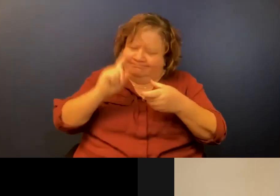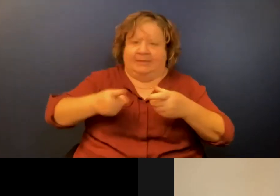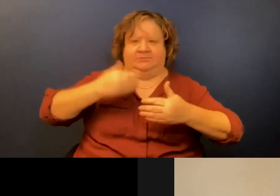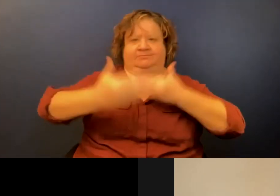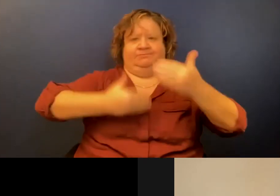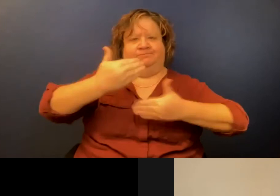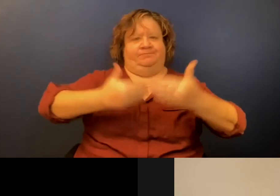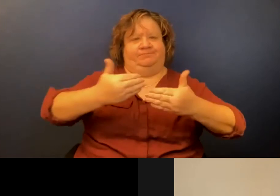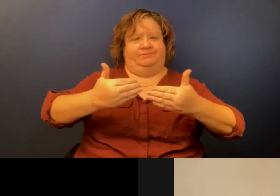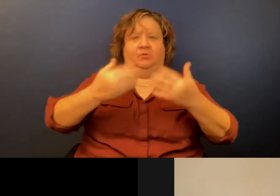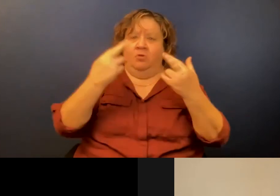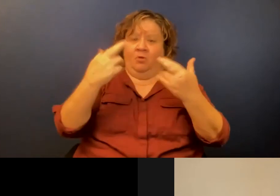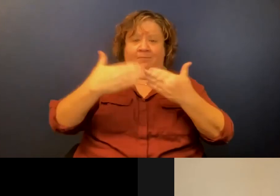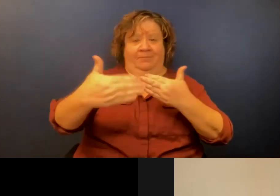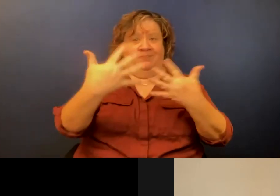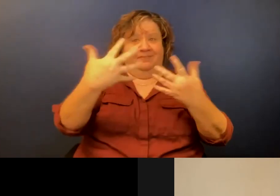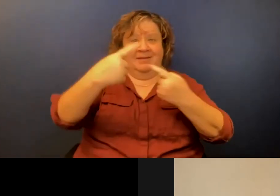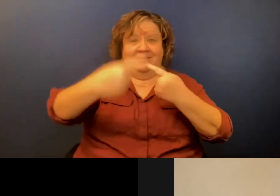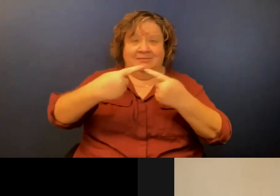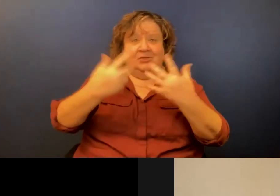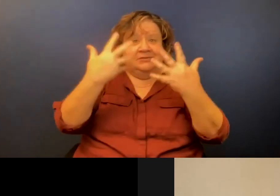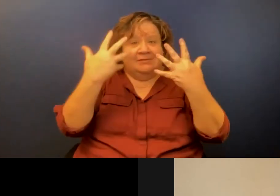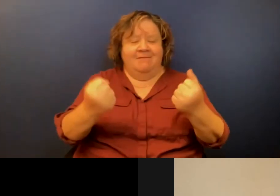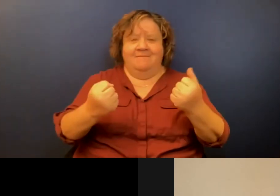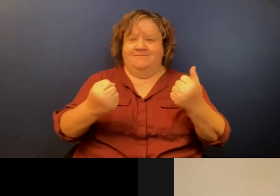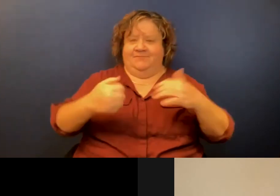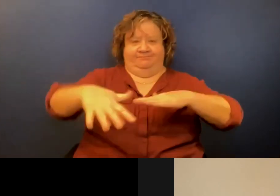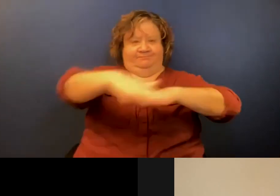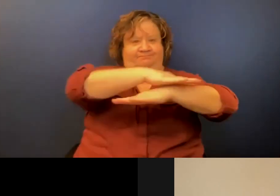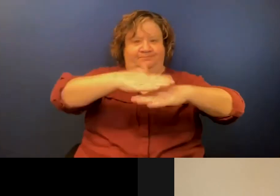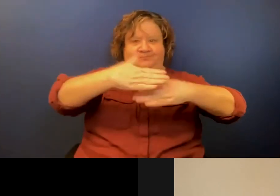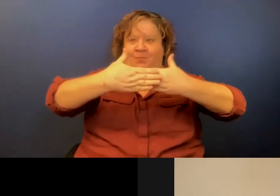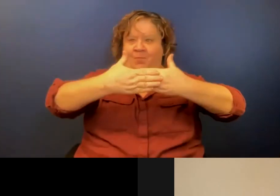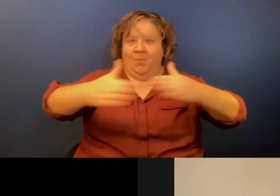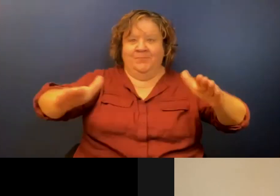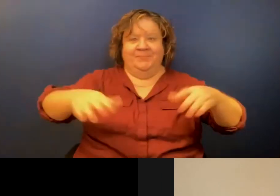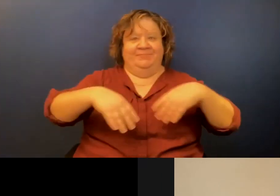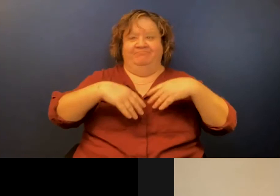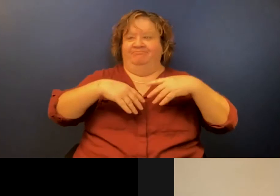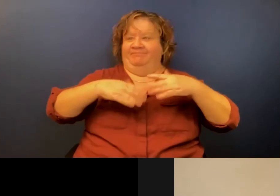leisure space for all people with disabilities, and I would like to